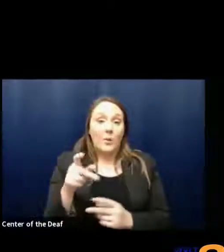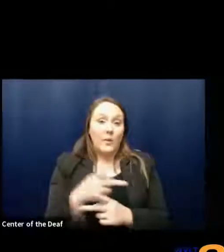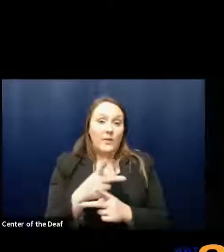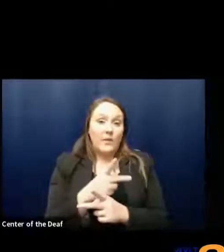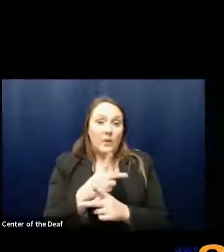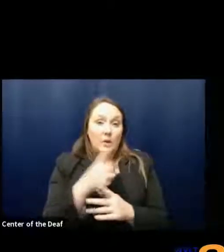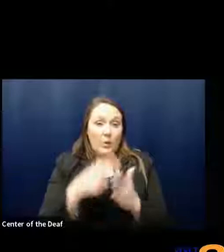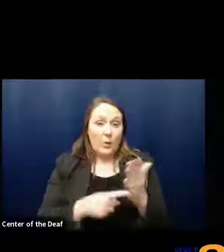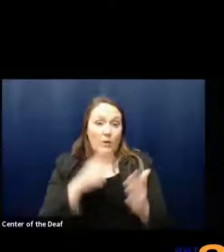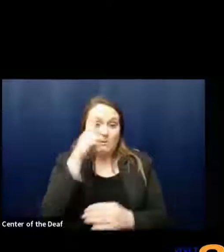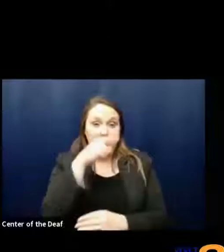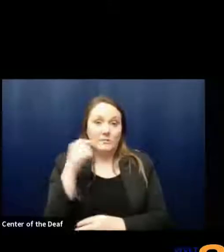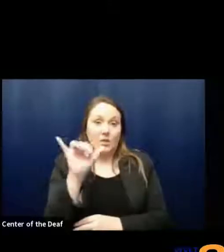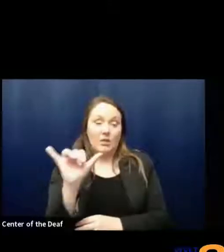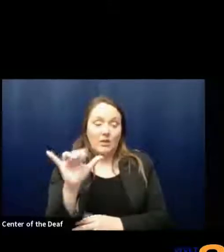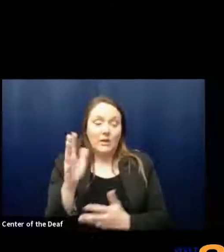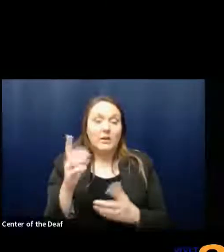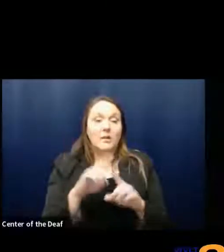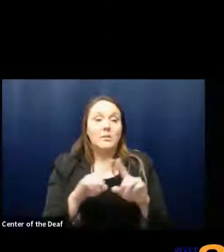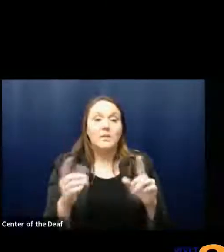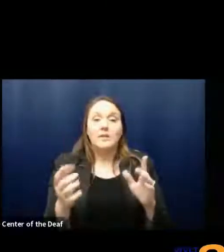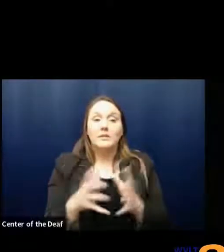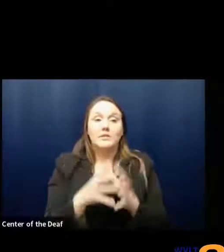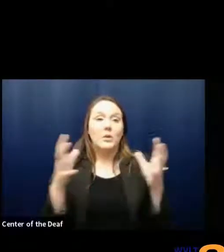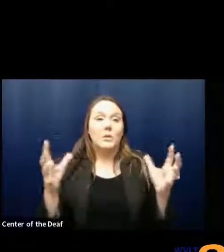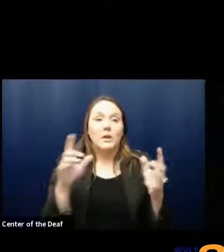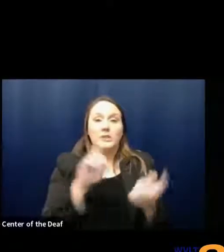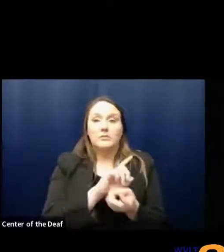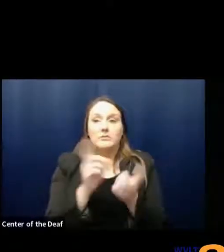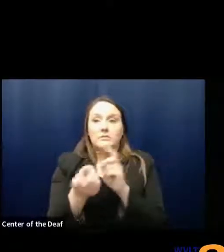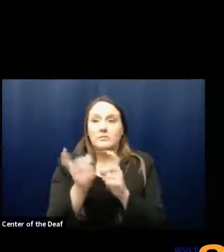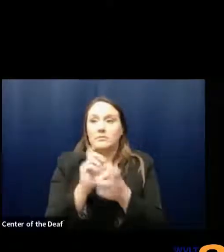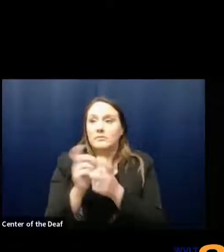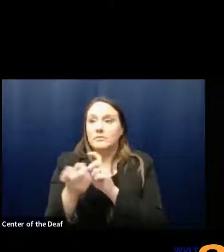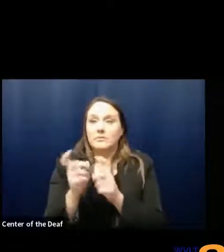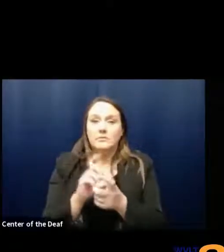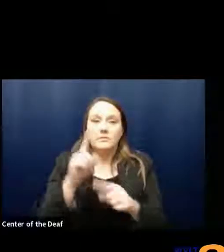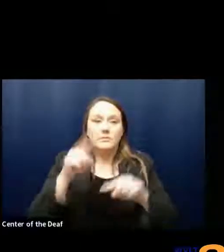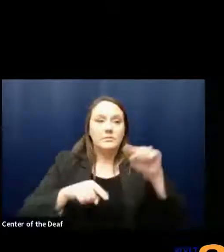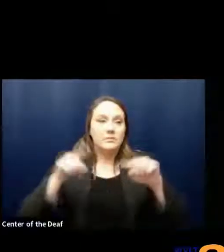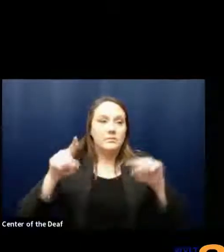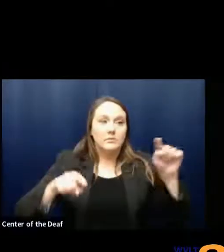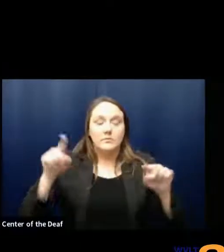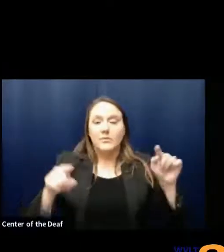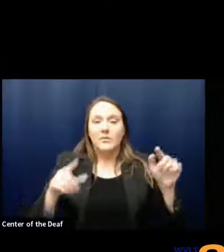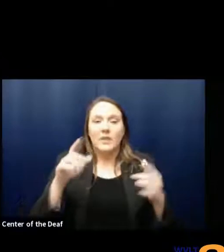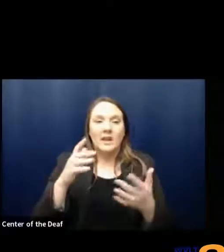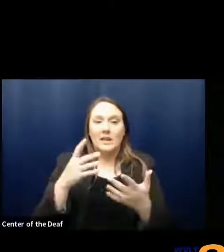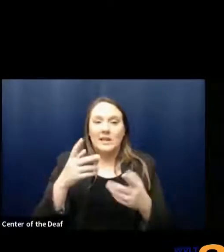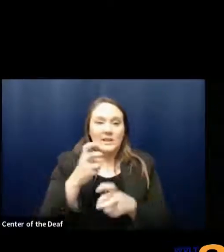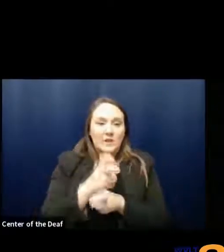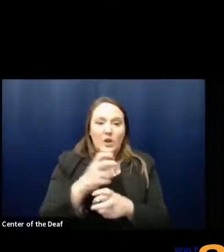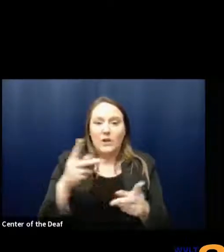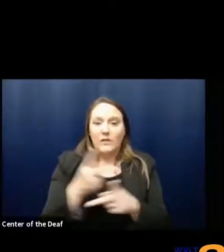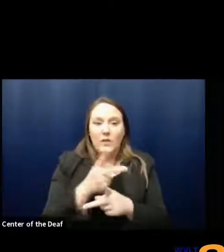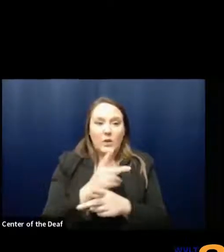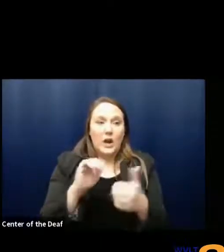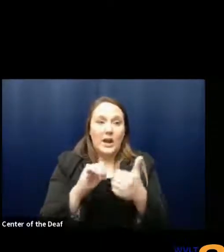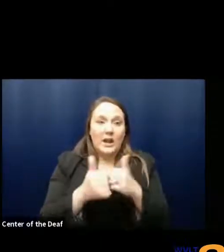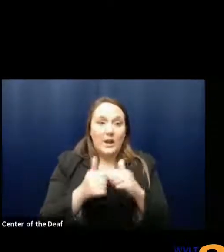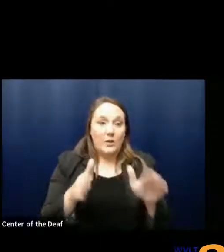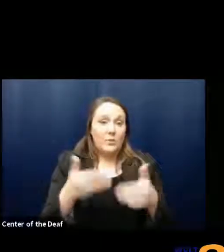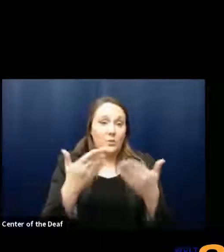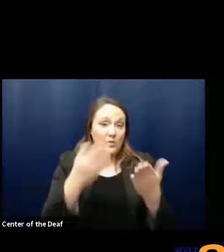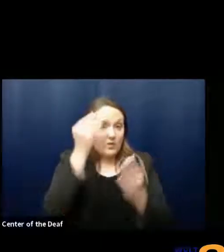going to look like. But again, there's so much variability right now, it's hard to figure out how we're going to be able to provide information on that. But we absolutely will continue